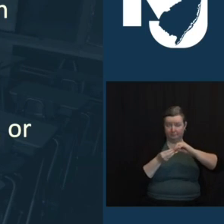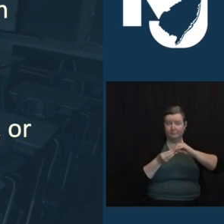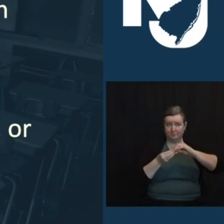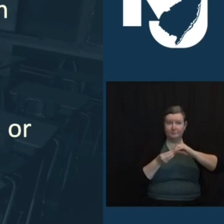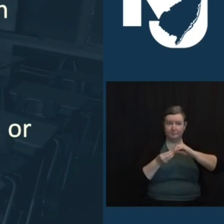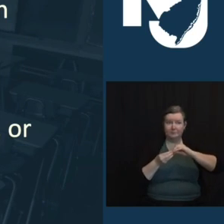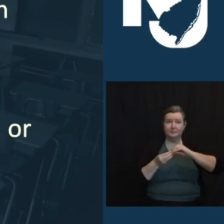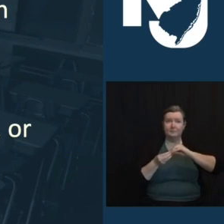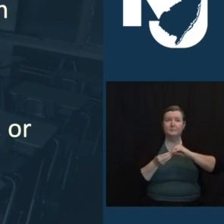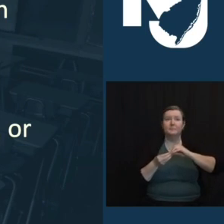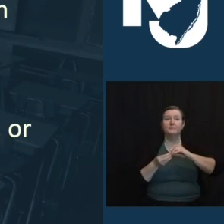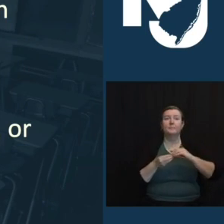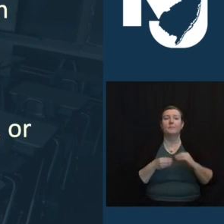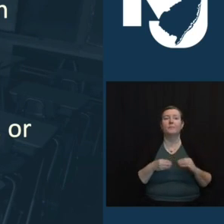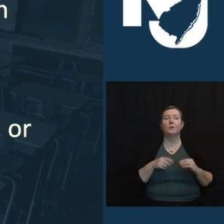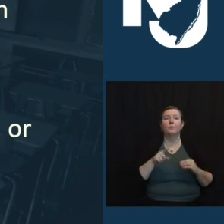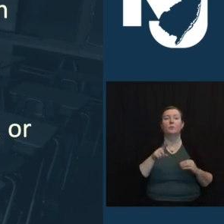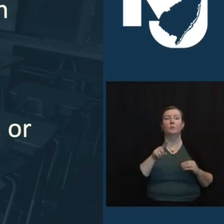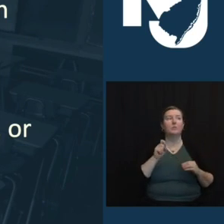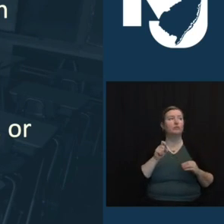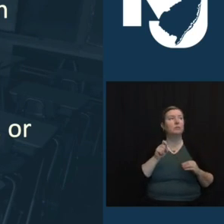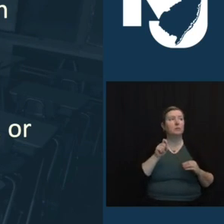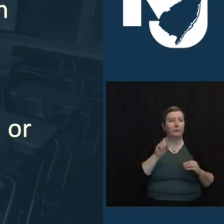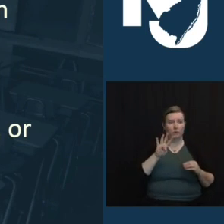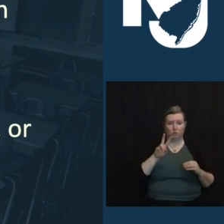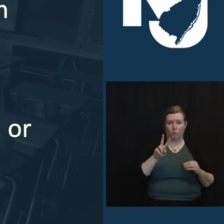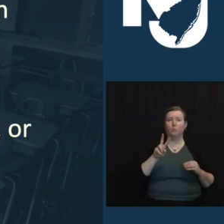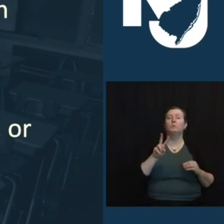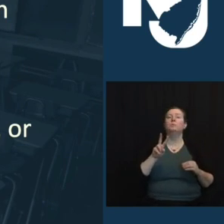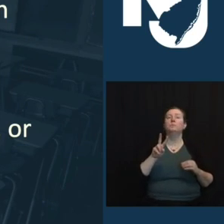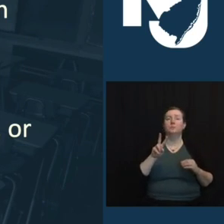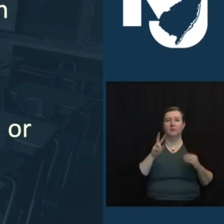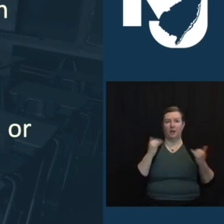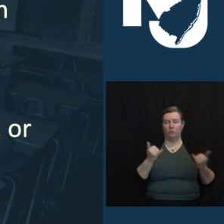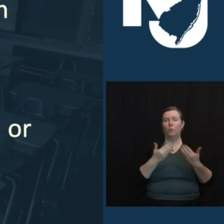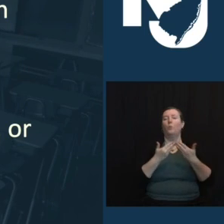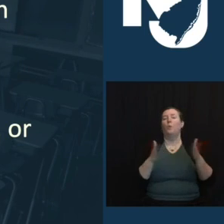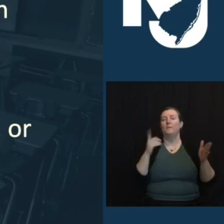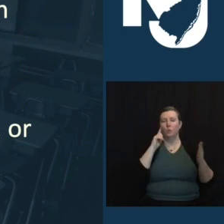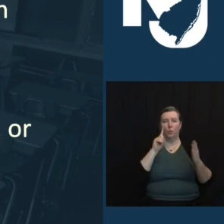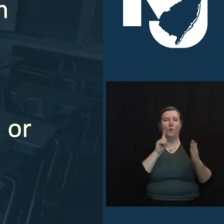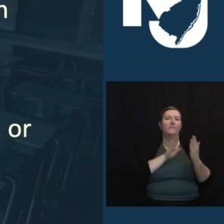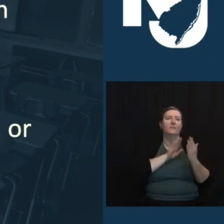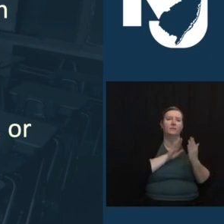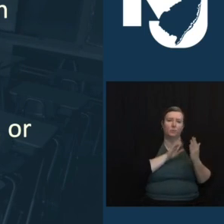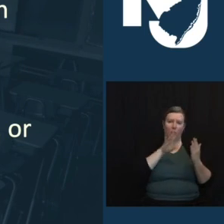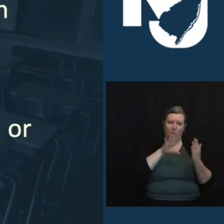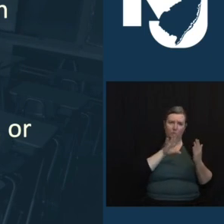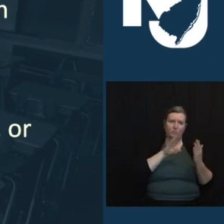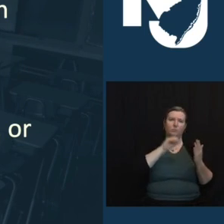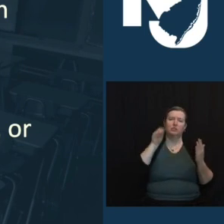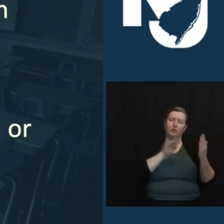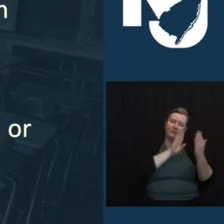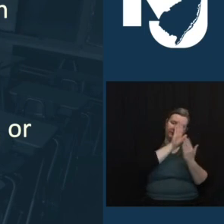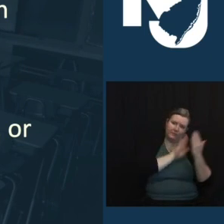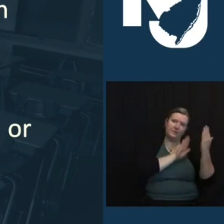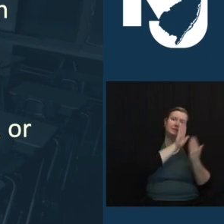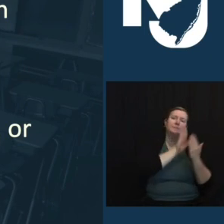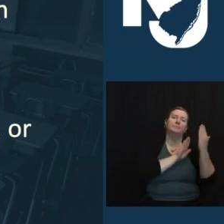our state, 142 are currently open for all in-person instruction, and that